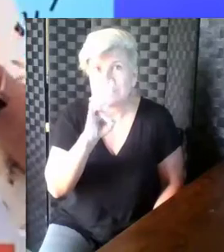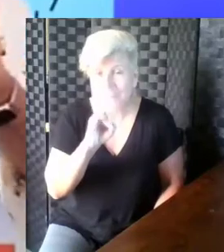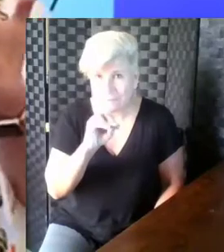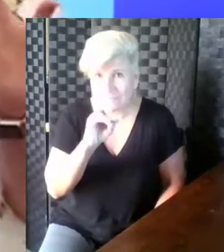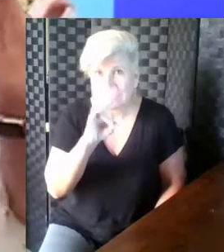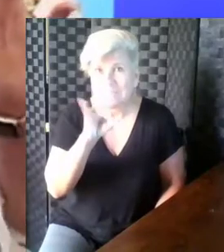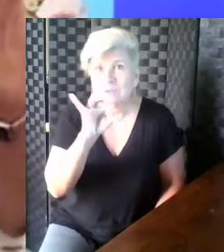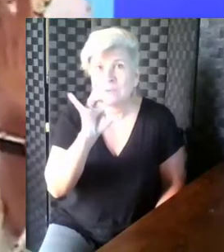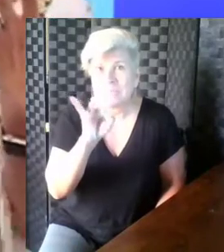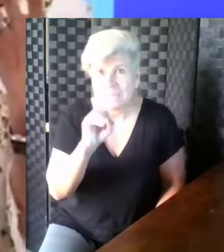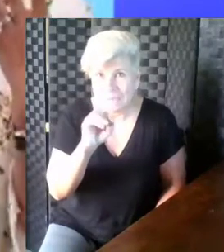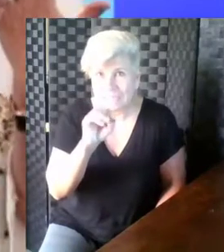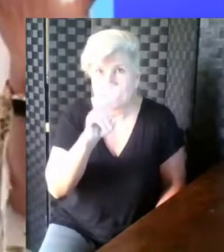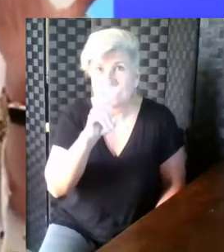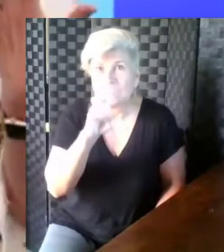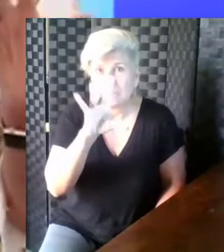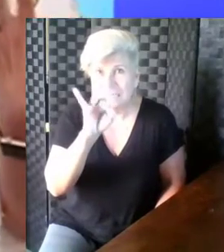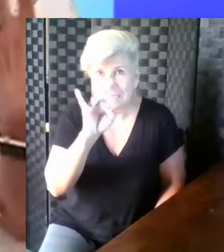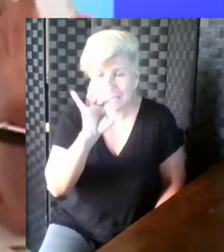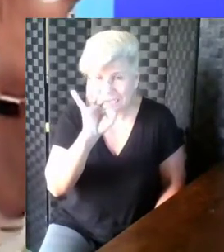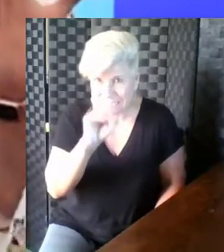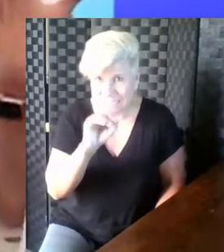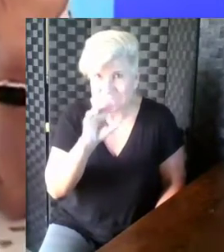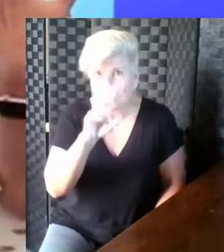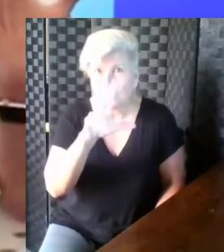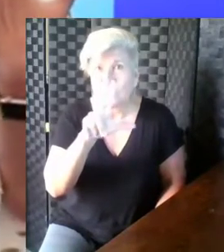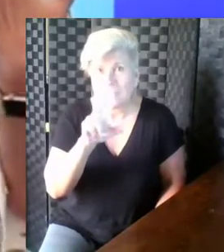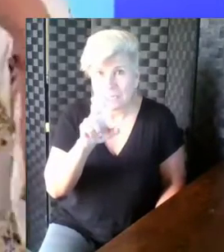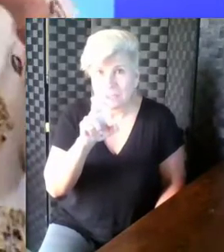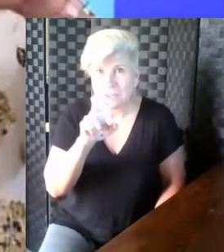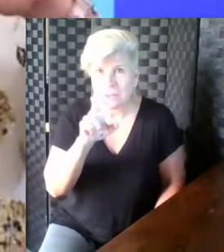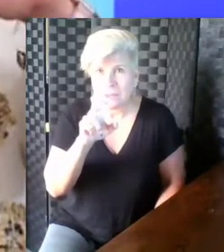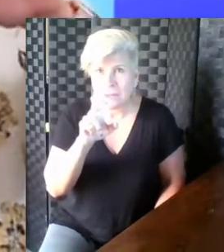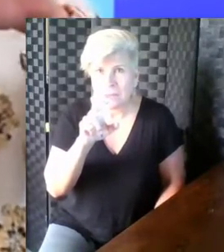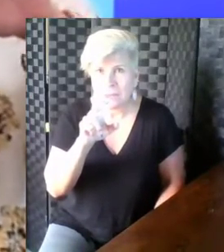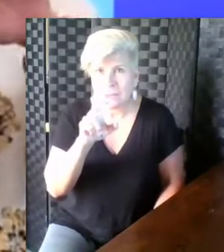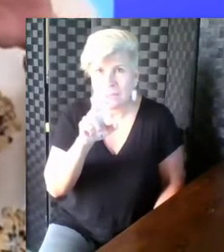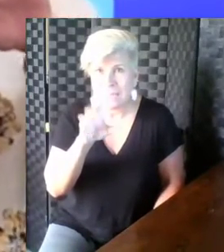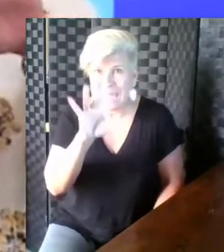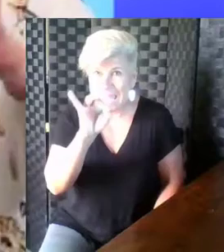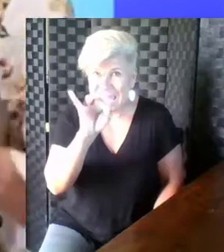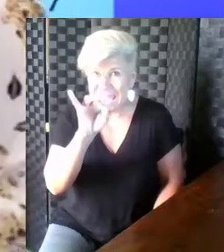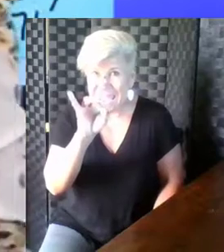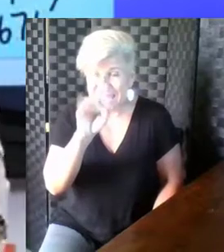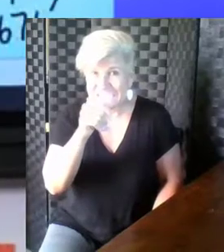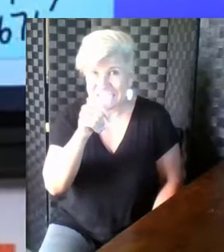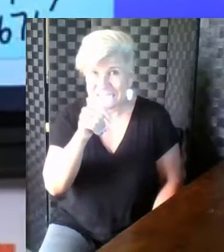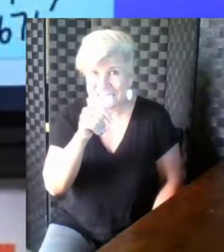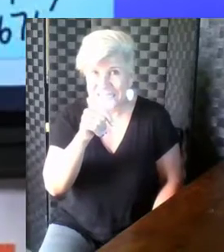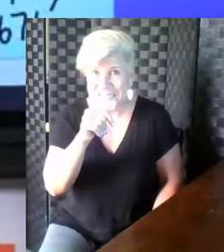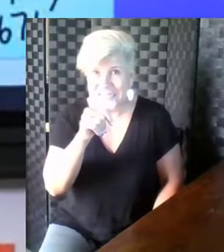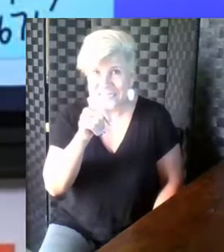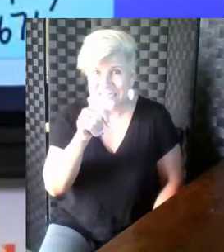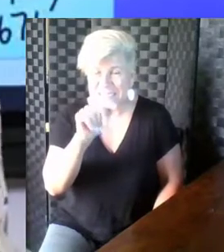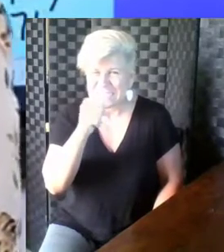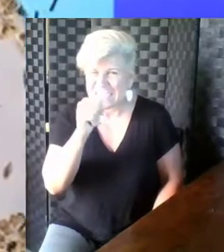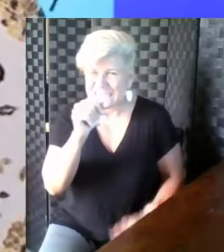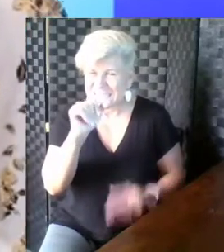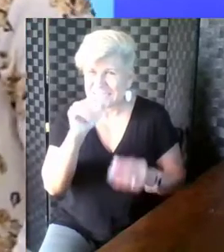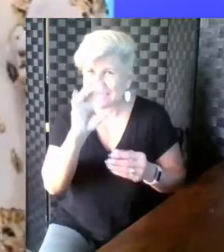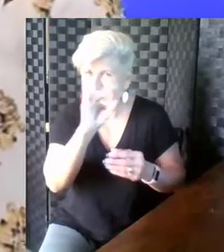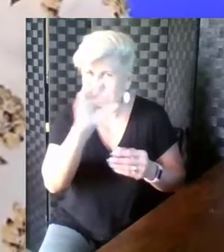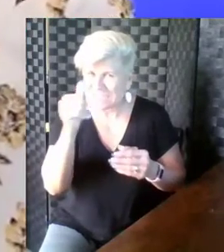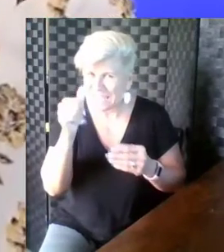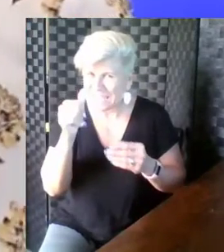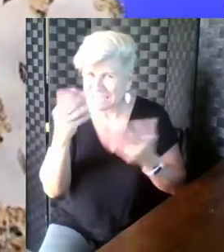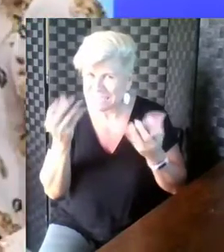260, 270, 280, 290, 300. I can hop 8 tens. How much is 8